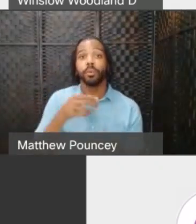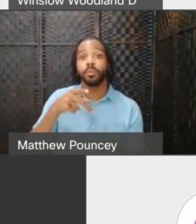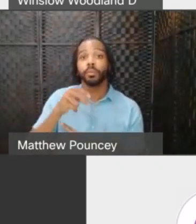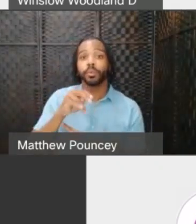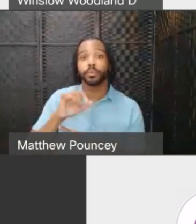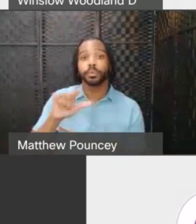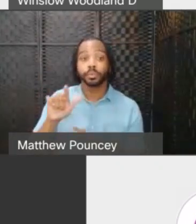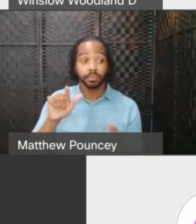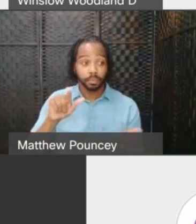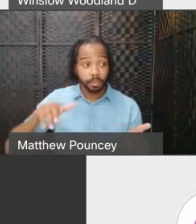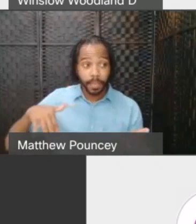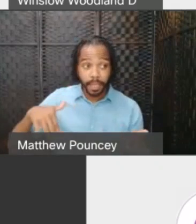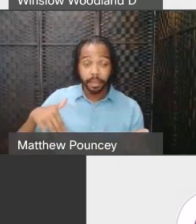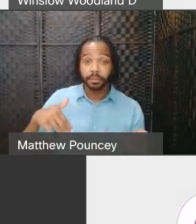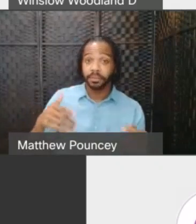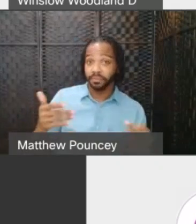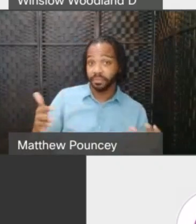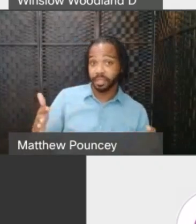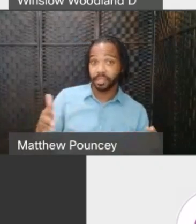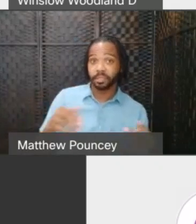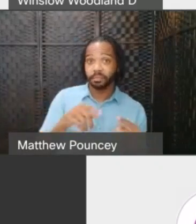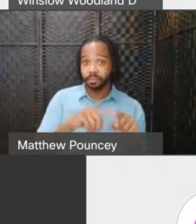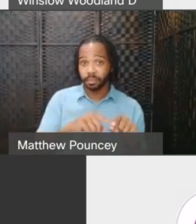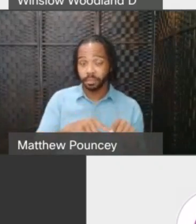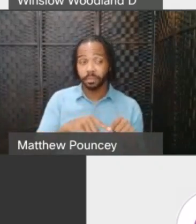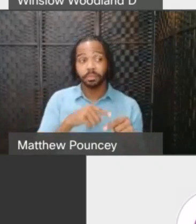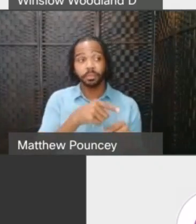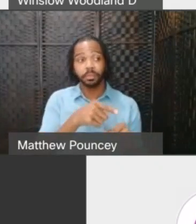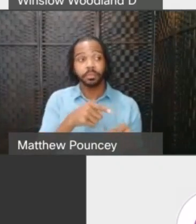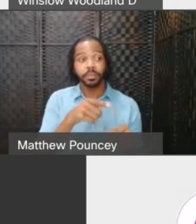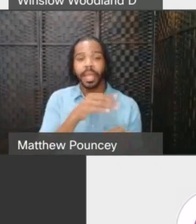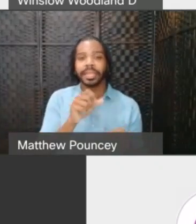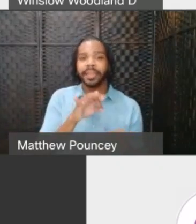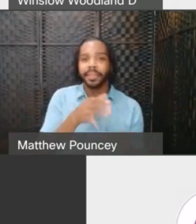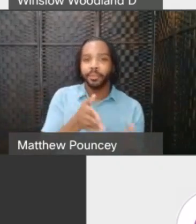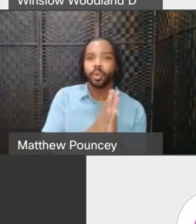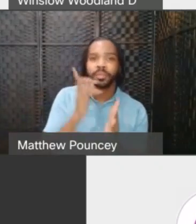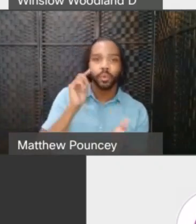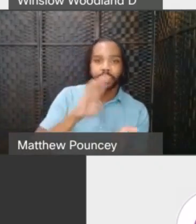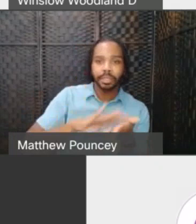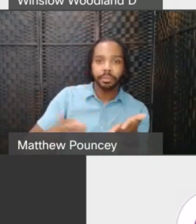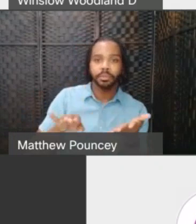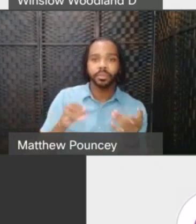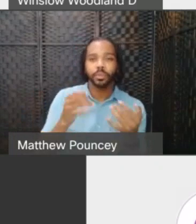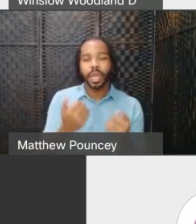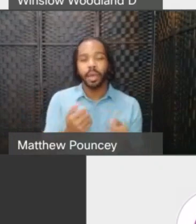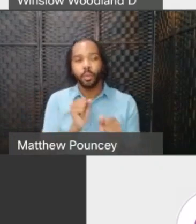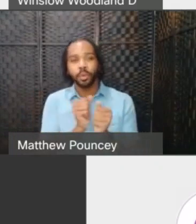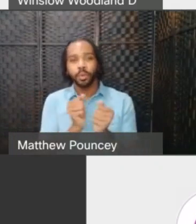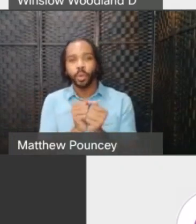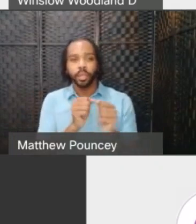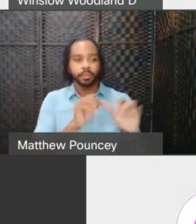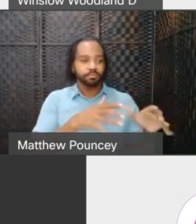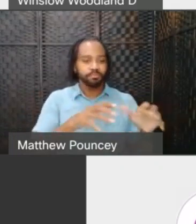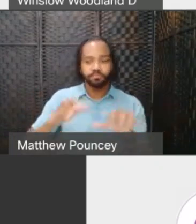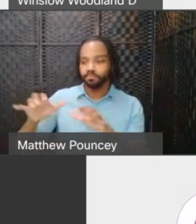they've submitted their vaccine status and have requested an exemption. So we're working through all those three groups, if